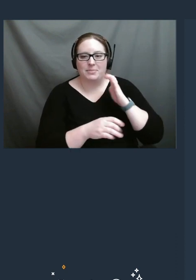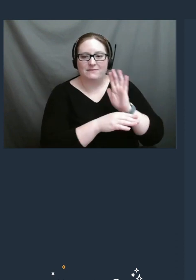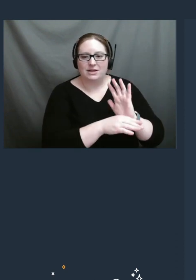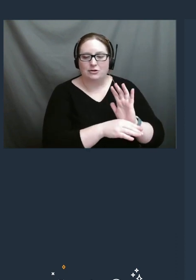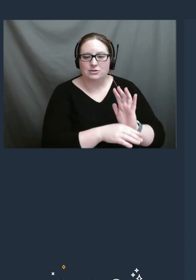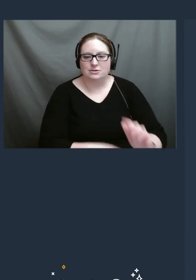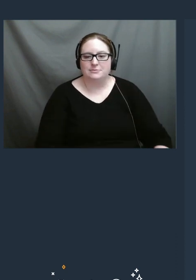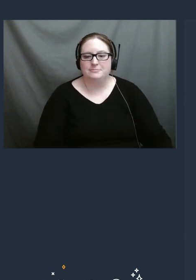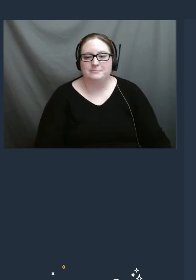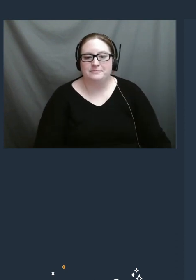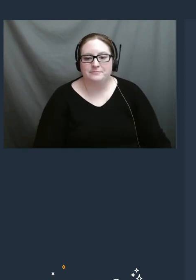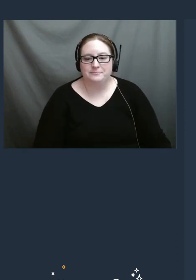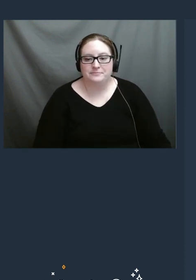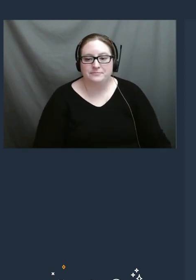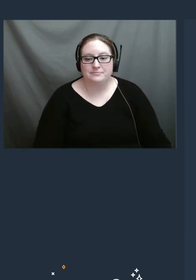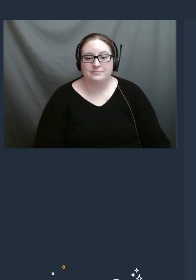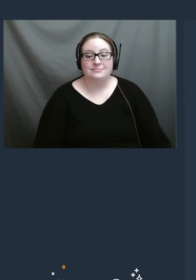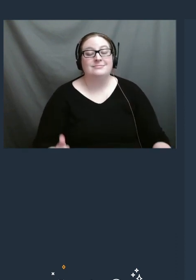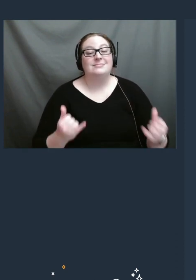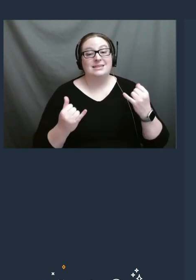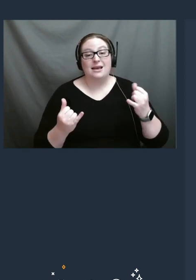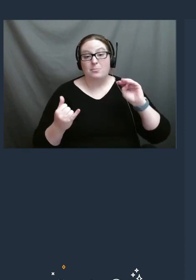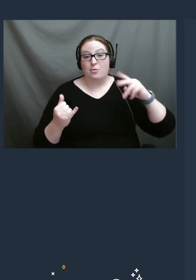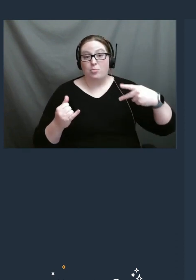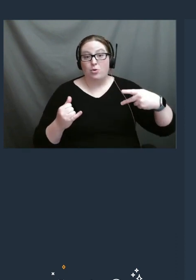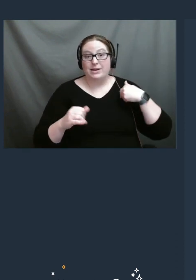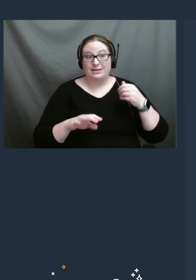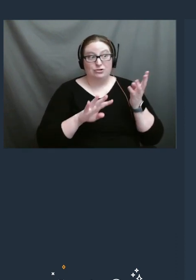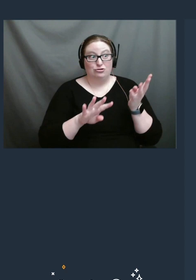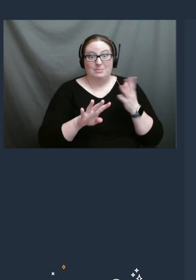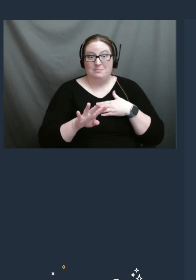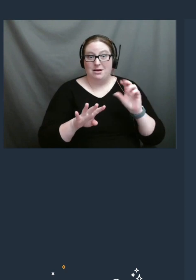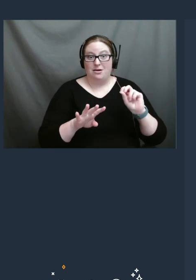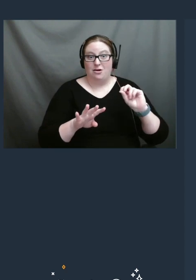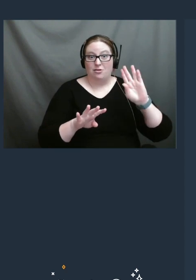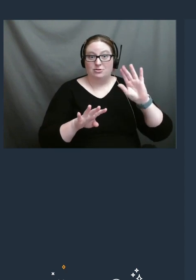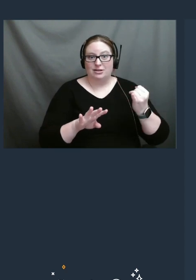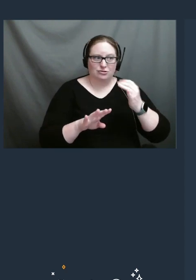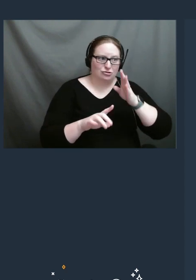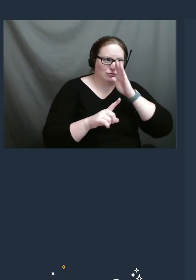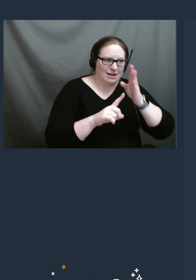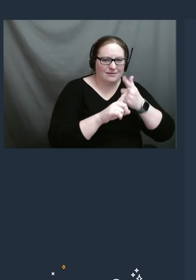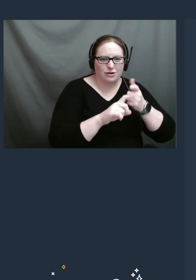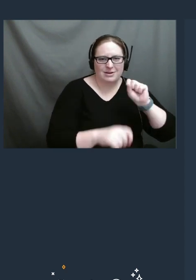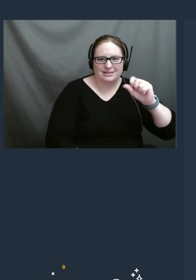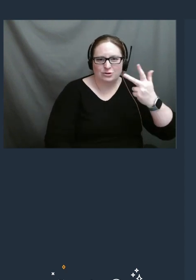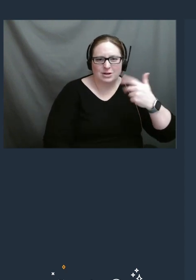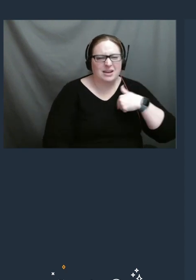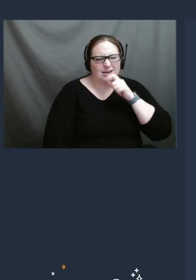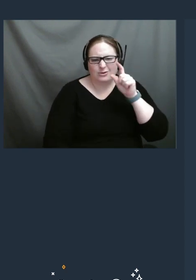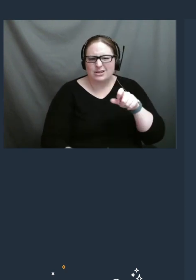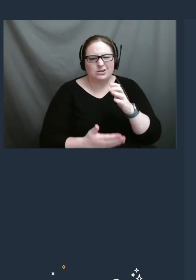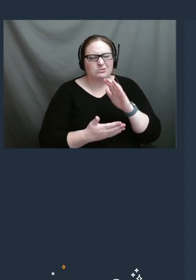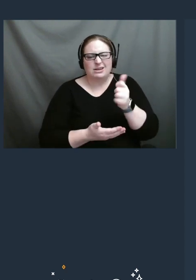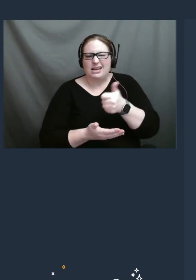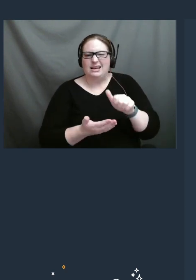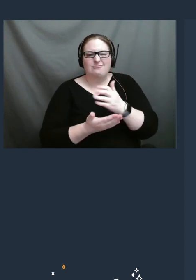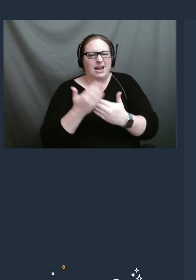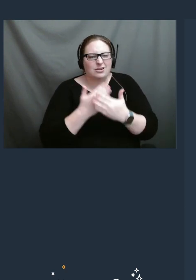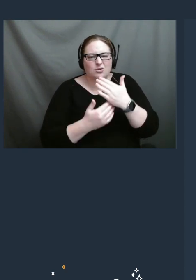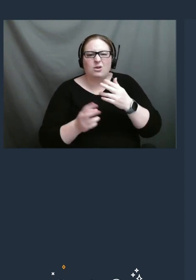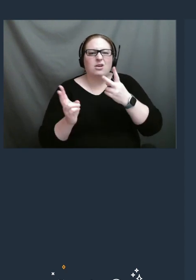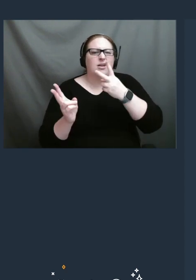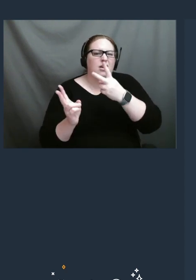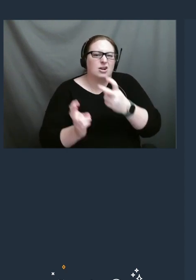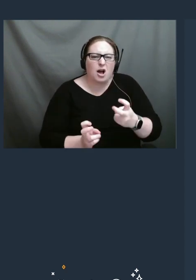Behind the scenes, Mount Point is streaming my object directly from S3, so I don't need to do any manual work like copying my videos down